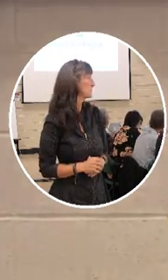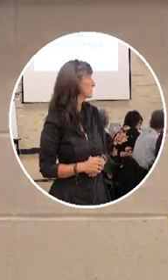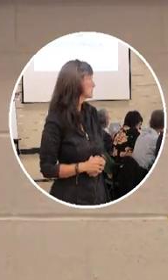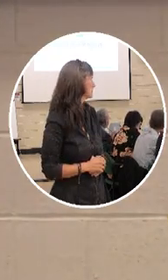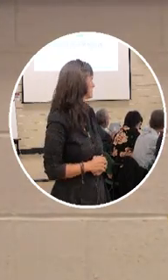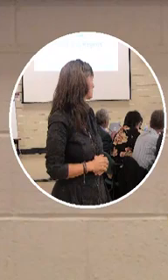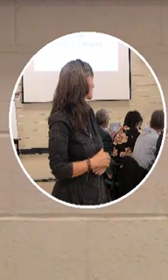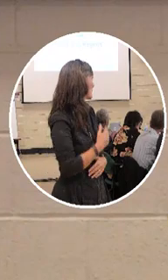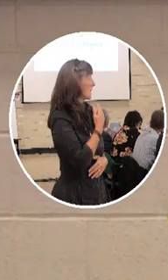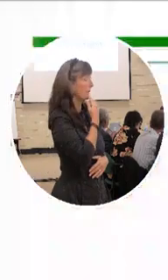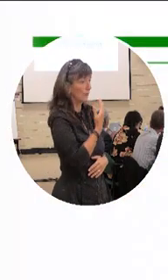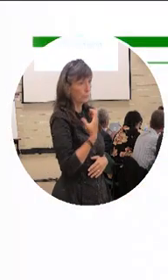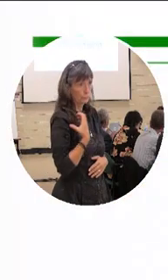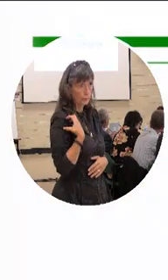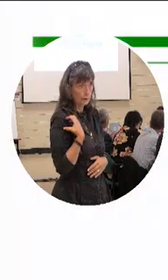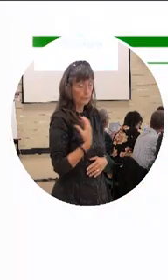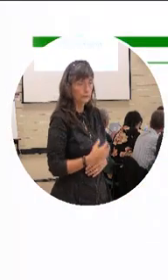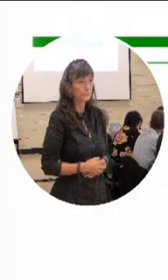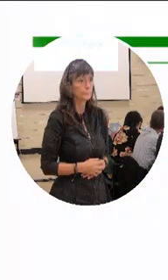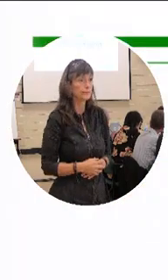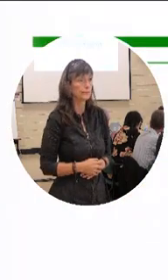Thank you, Mr. Chair,